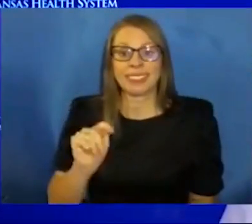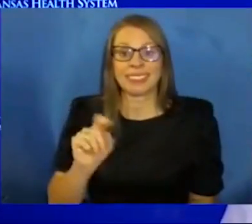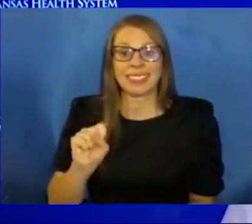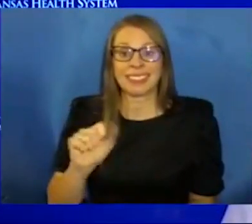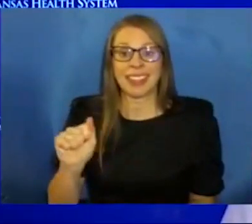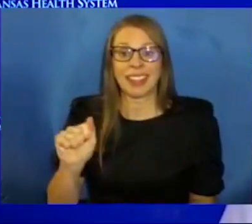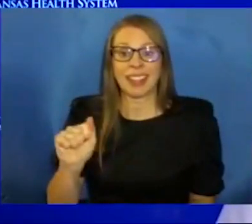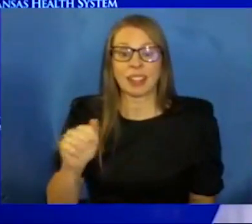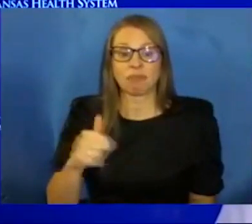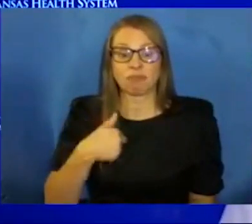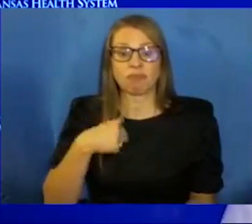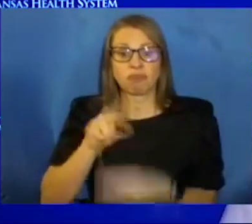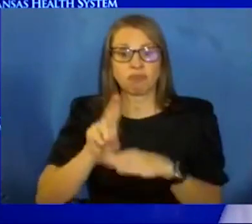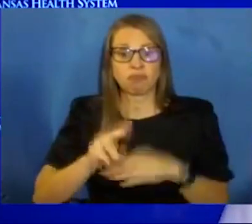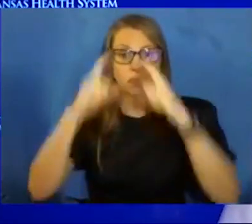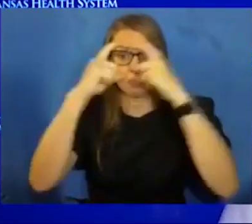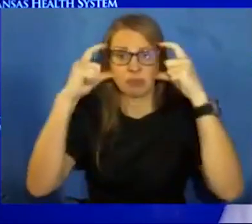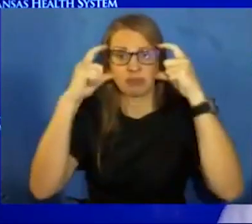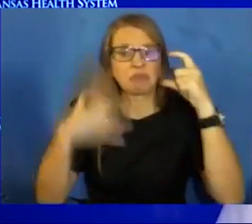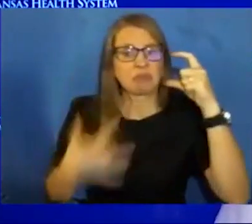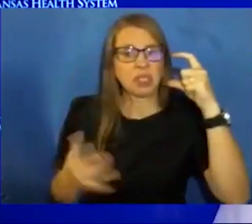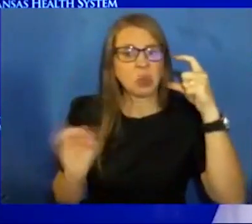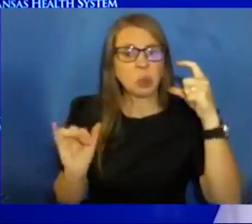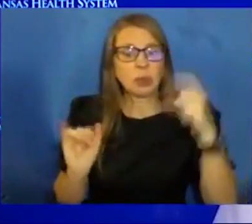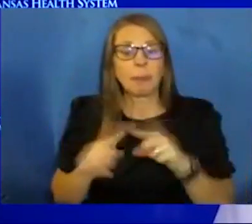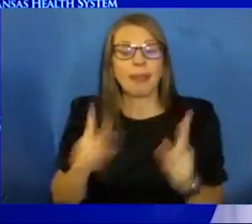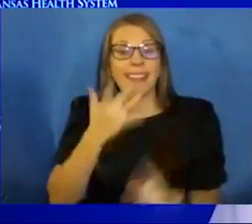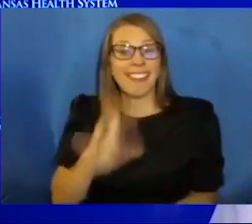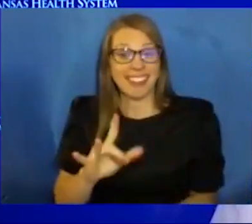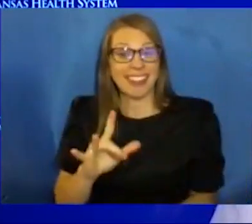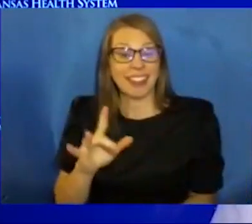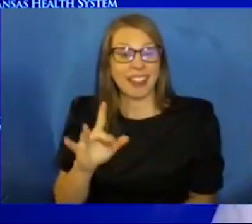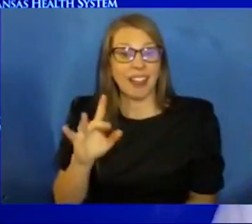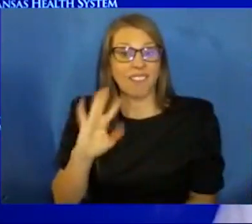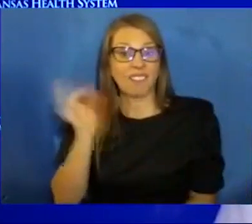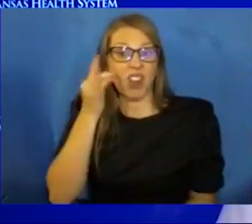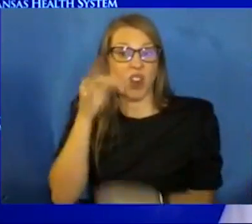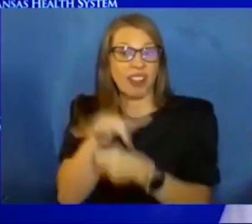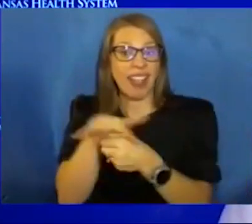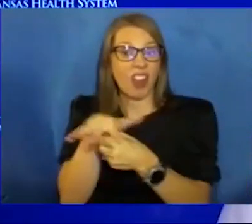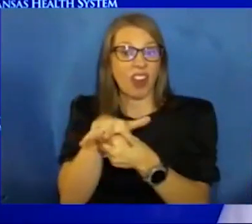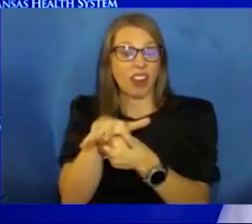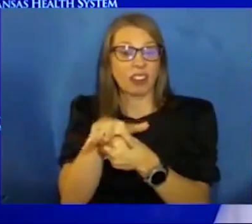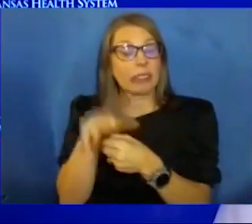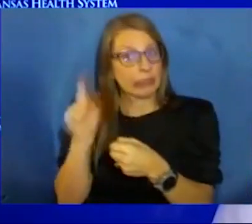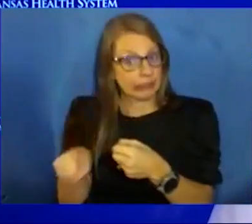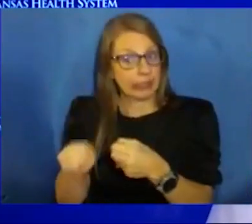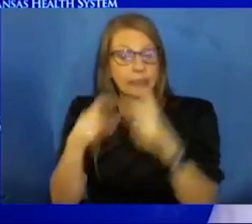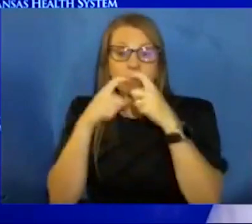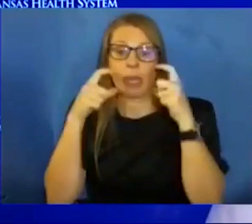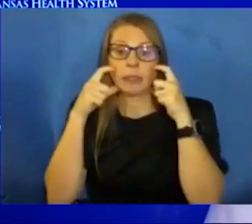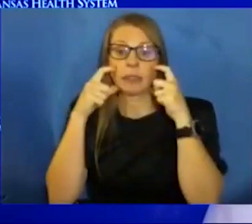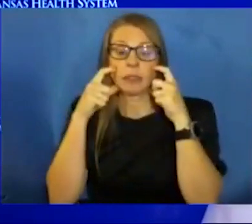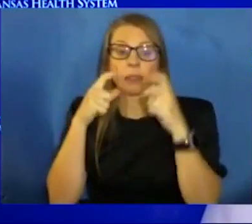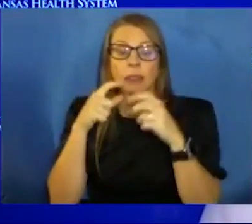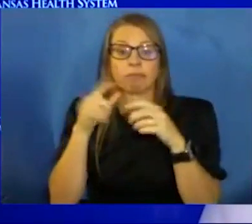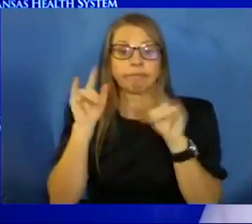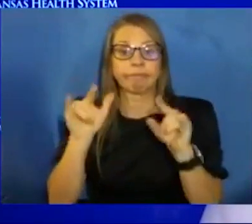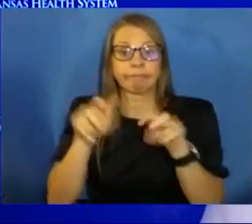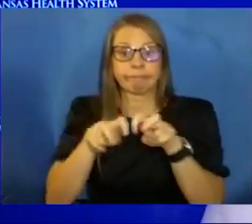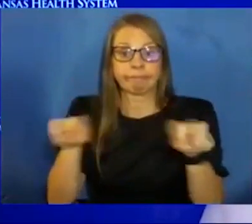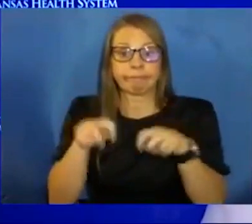started mm-hmm. here and there, and your masking and your eyewear, that's never really changed for you, and you felt pretty safe, right? Yeah, exactly. Even,